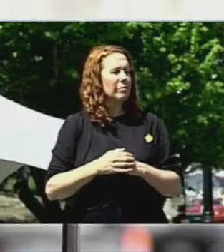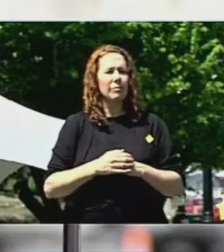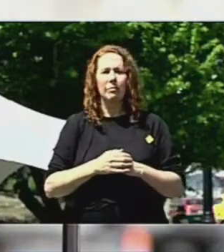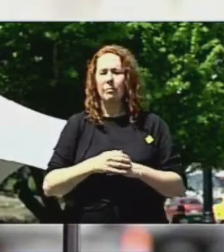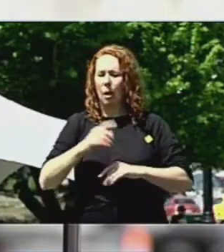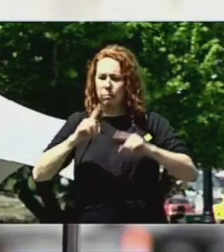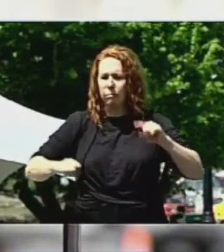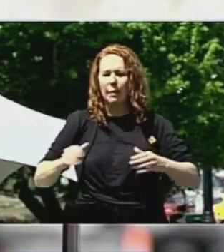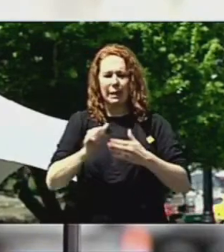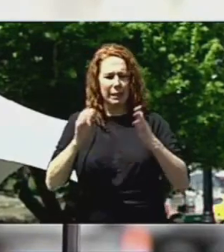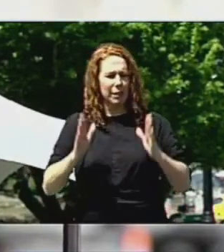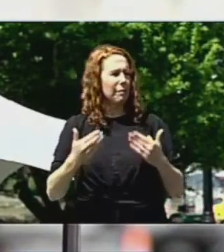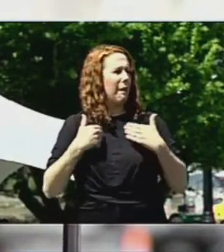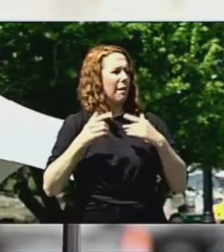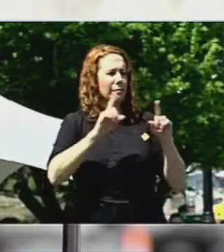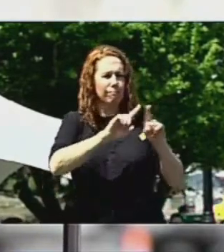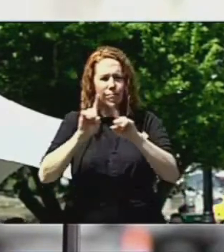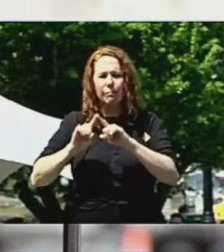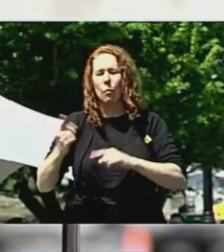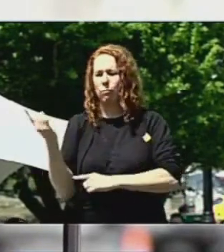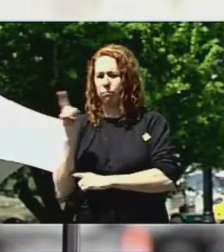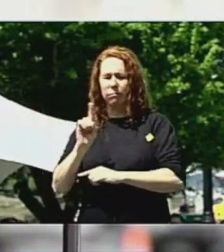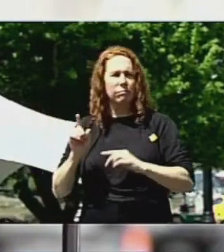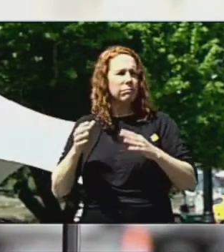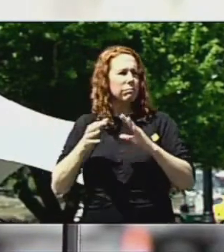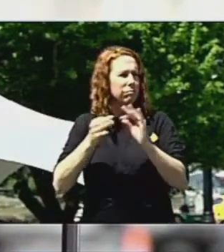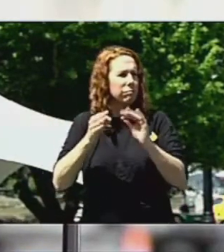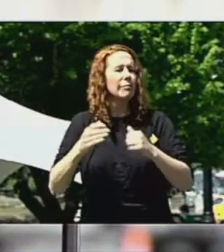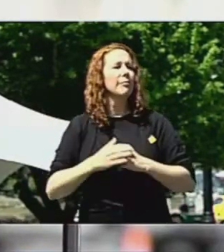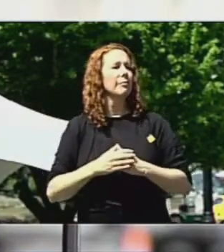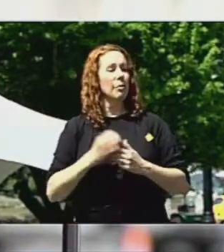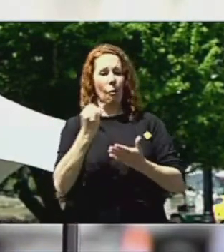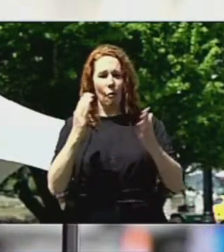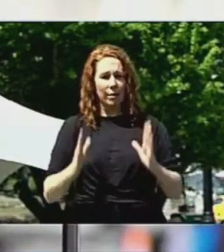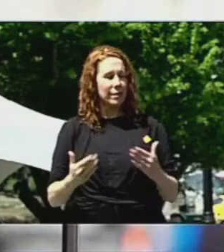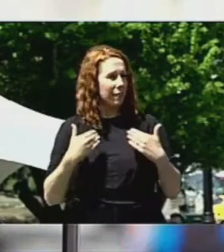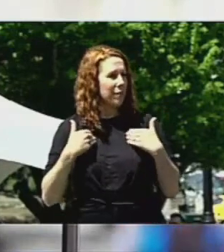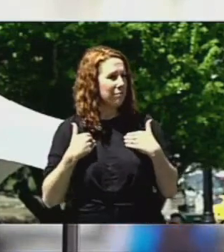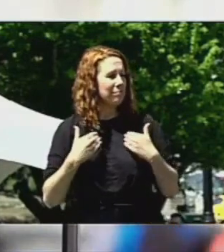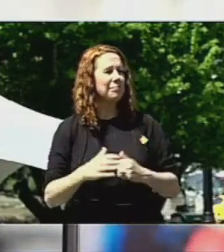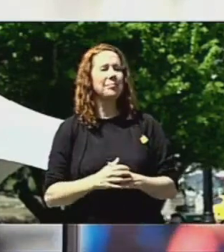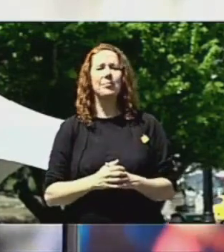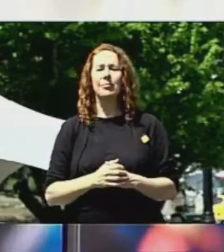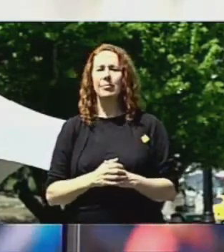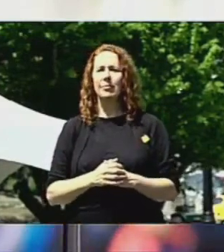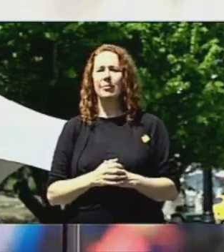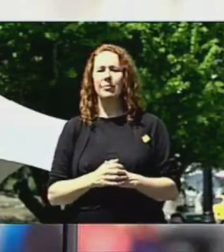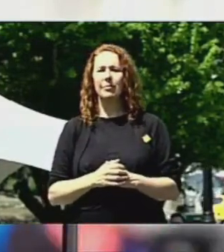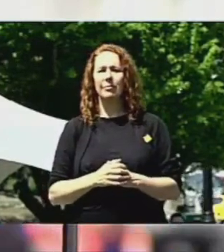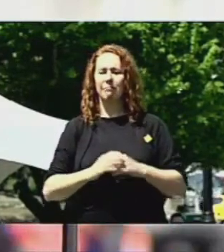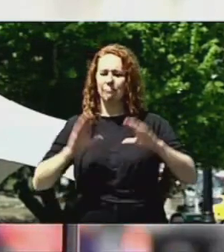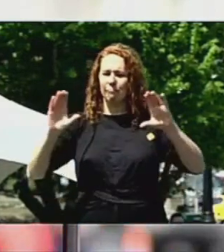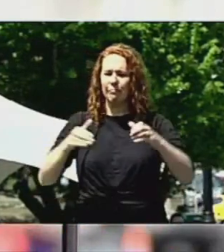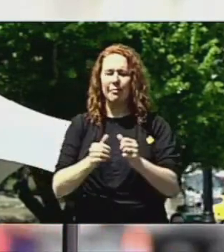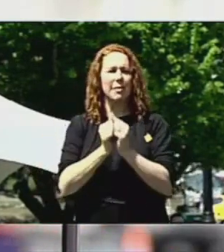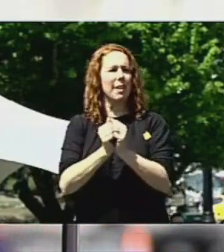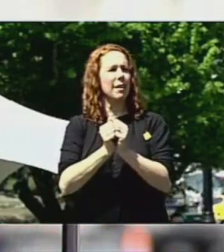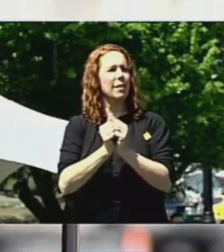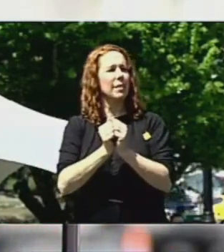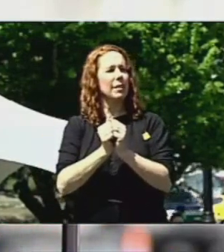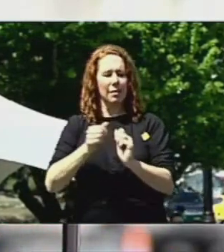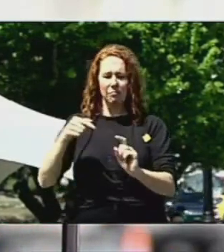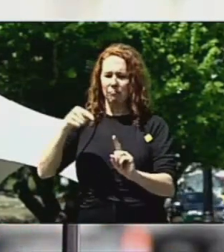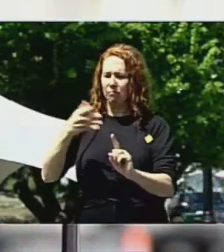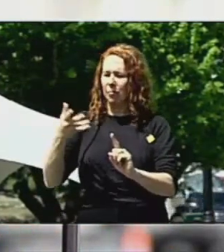parts of and walks of life, and artists here. And so we have a little time together today just to